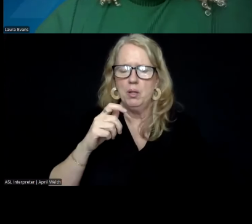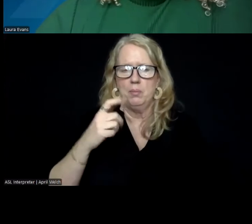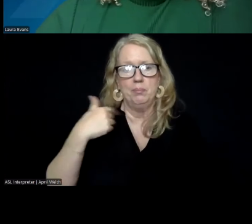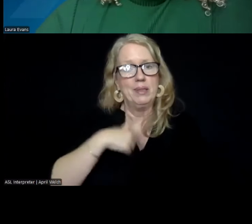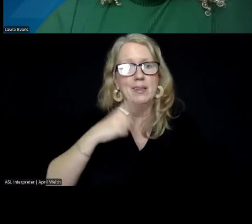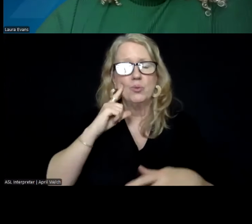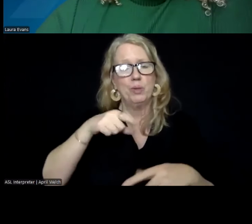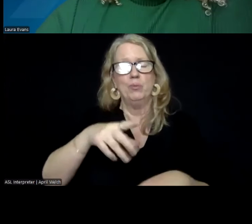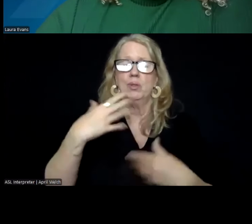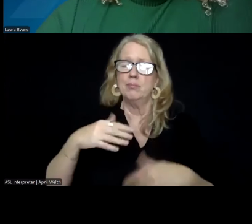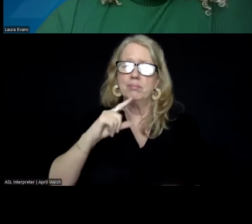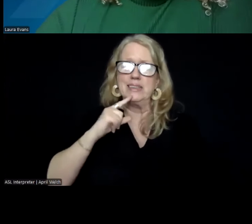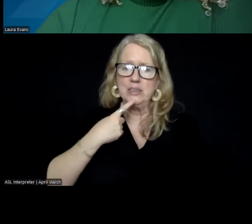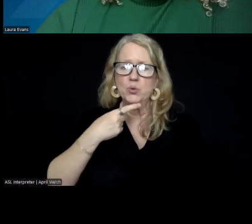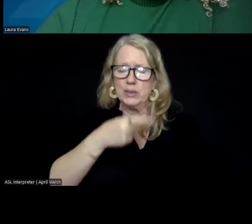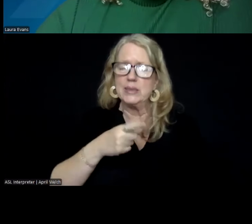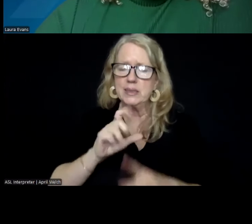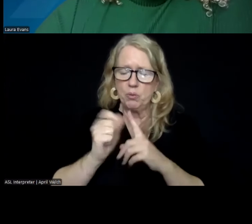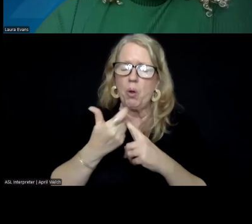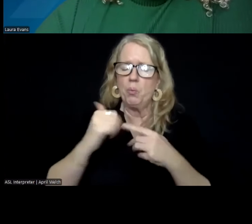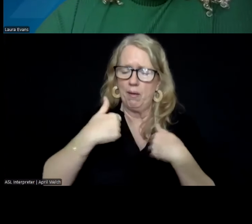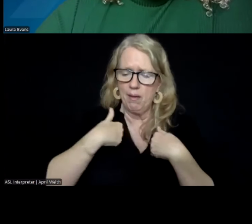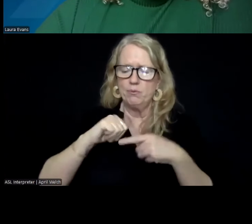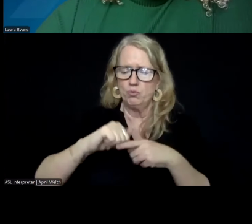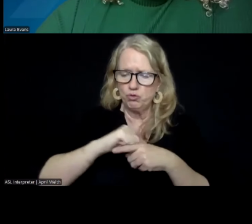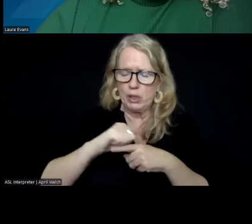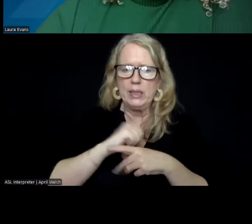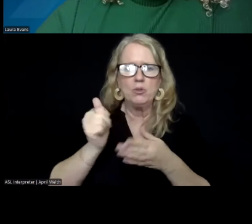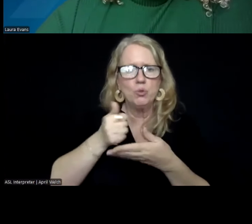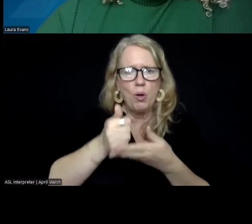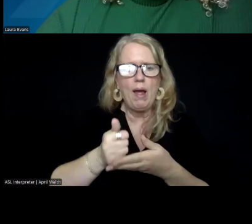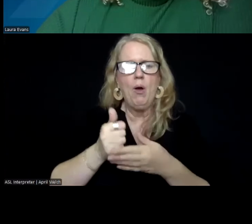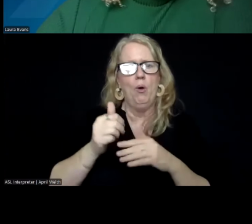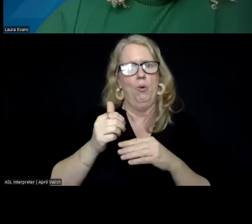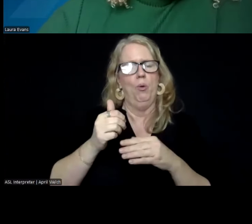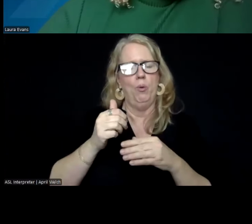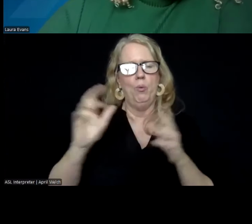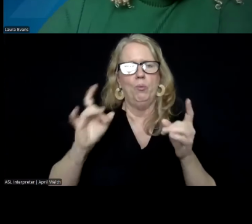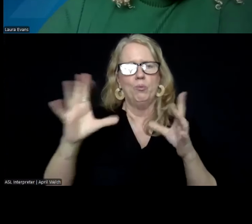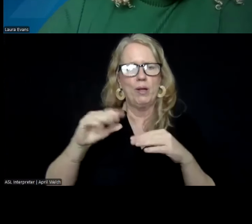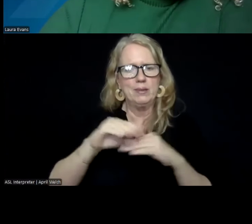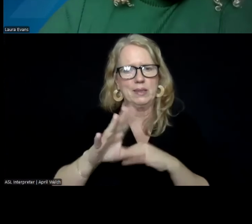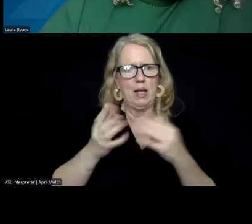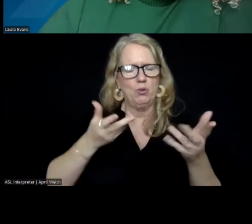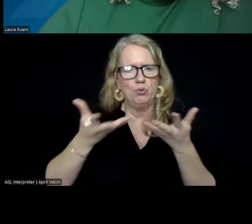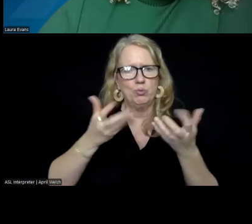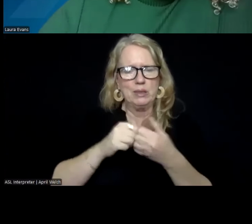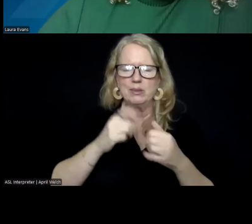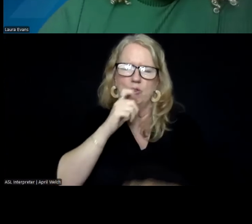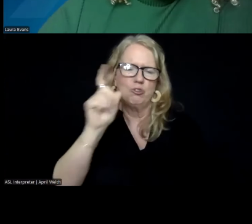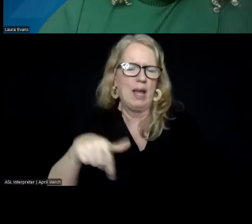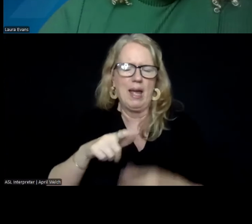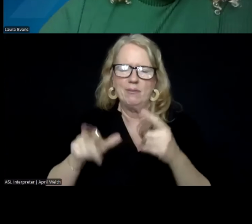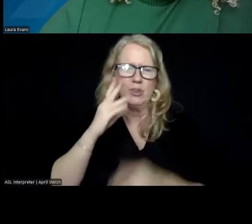very seriously, and we do have training available to help crisis counselors face this. But no one should have to